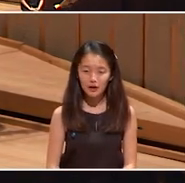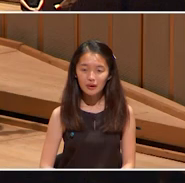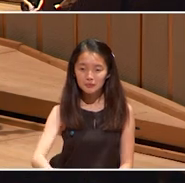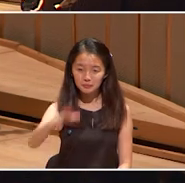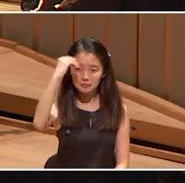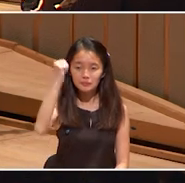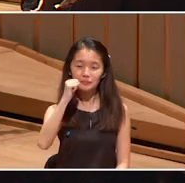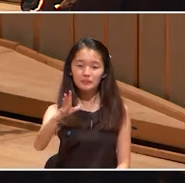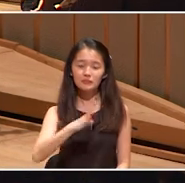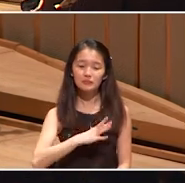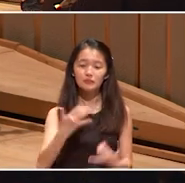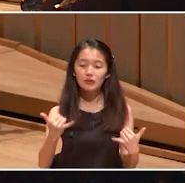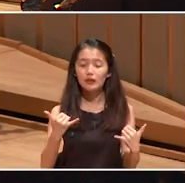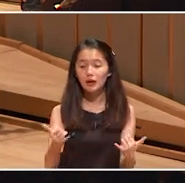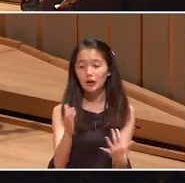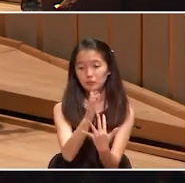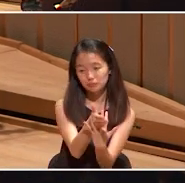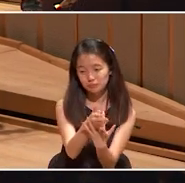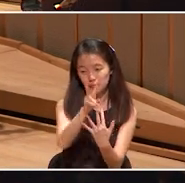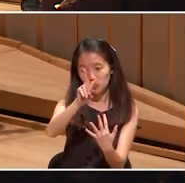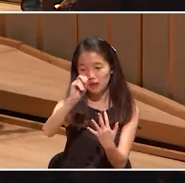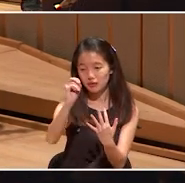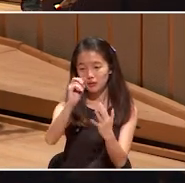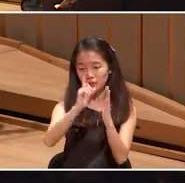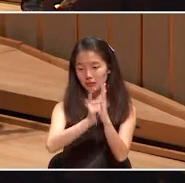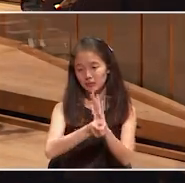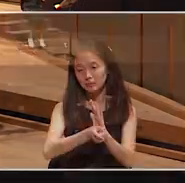Ladies and gentlemen, we will now have a 20-minute interval.